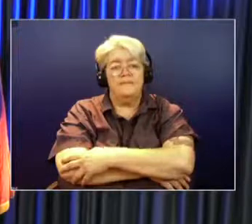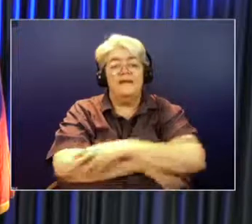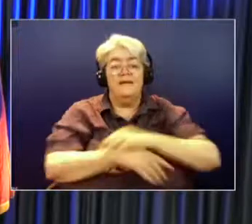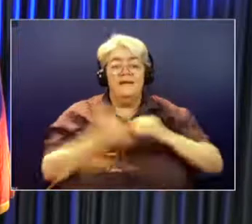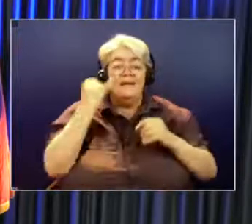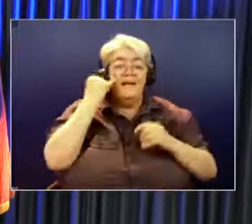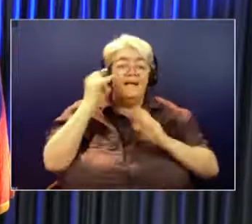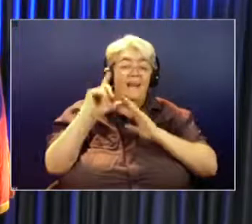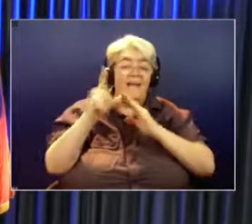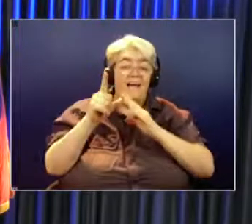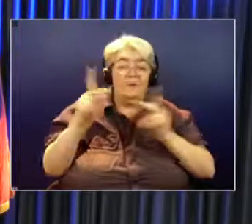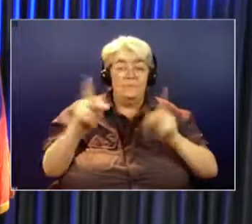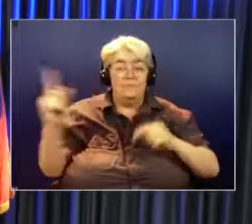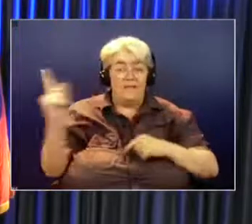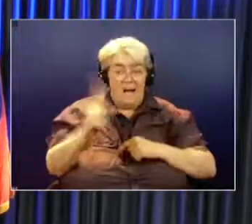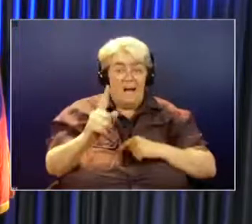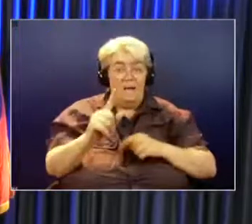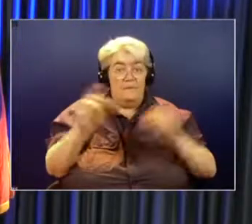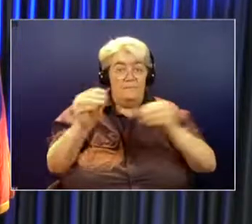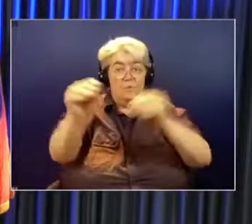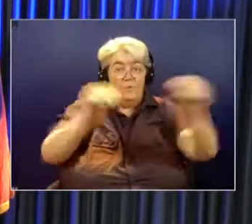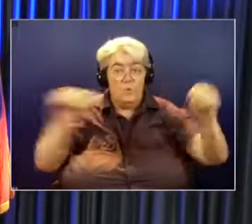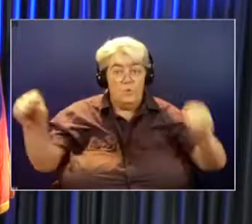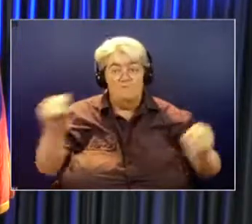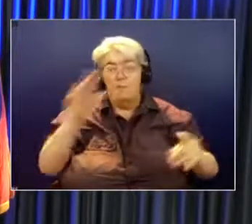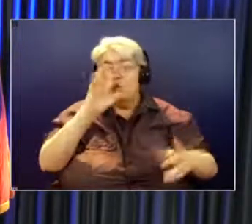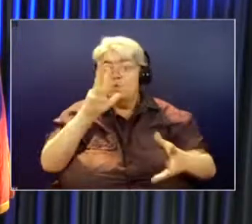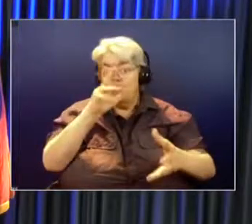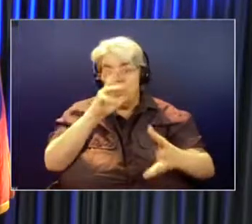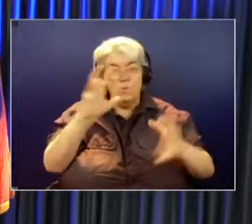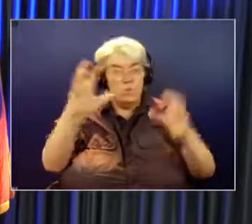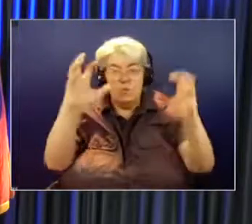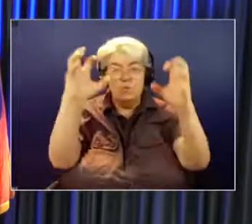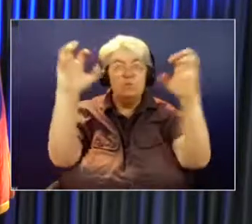We're gonna have to lock this room, Anna Sophia.